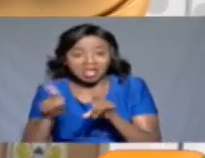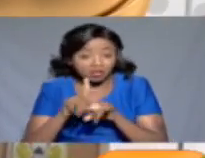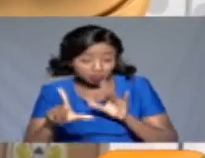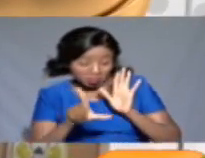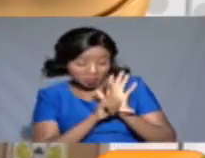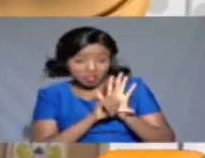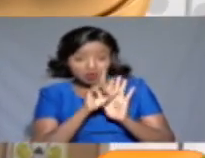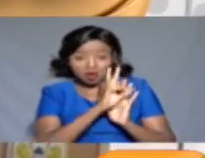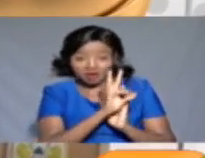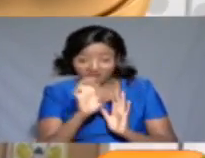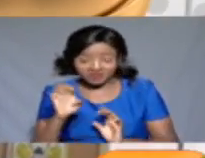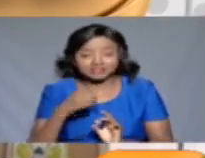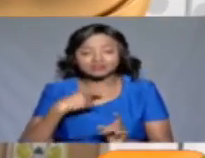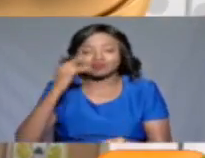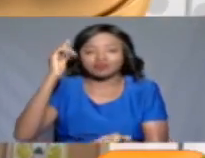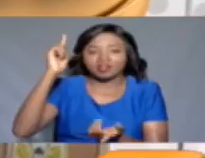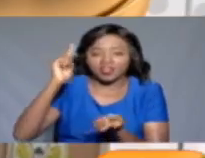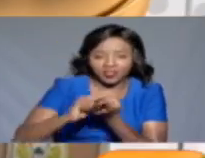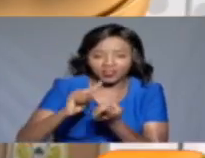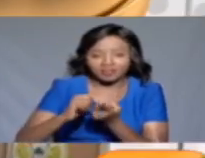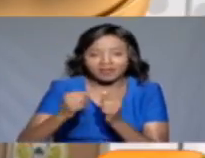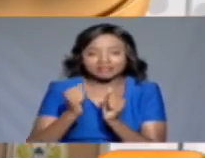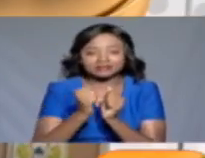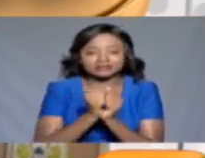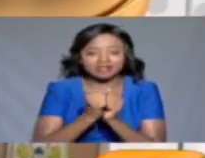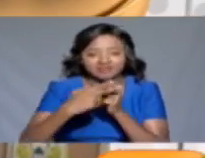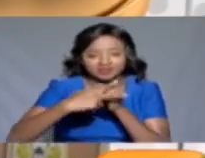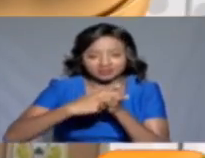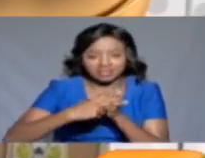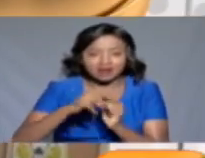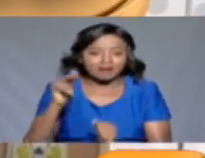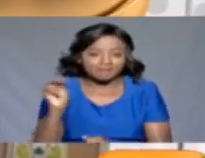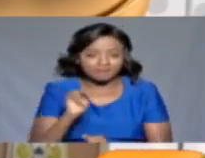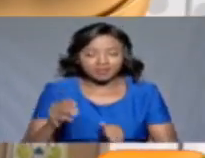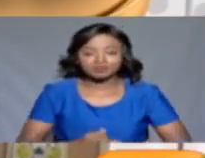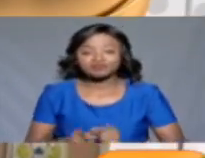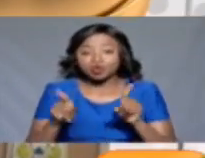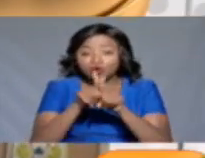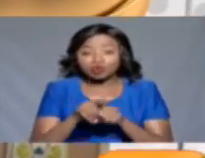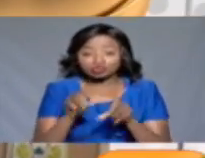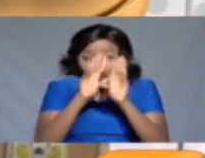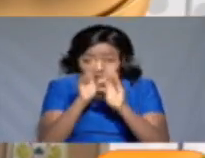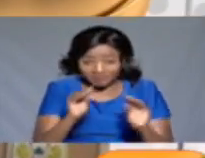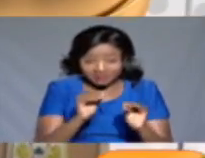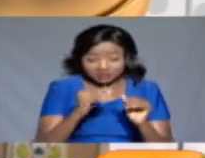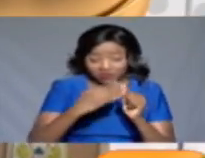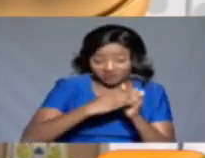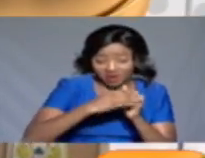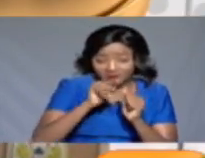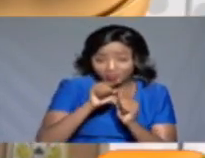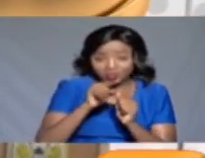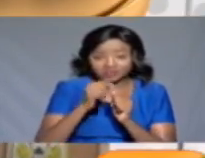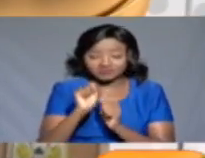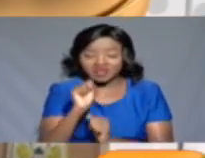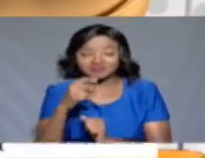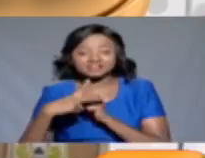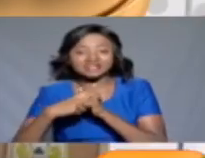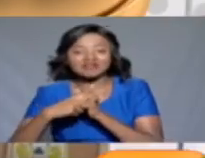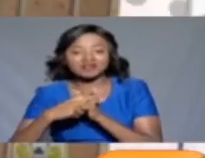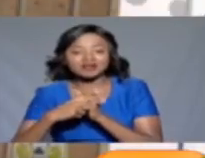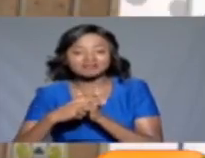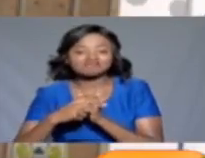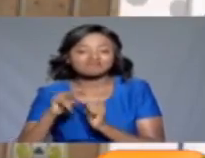fees, will be reduced by 17 million shillings. Routine maintenance budget of 9.57 million shillings has also been